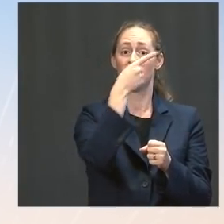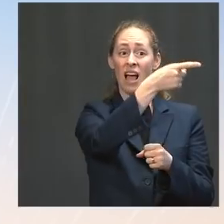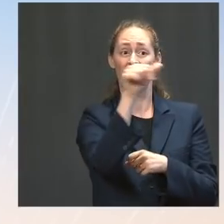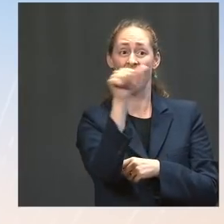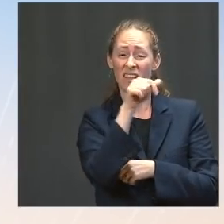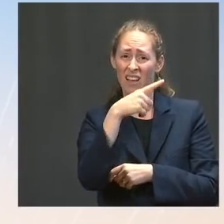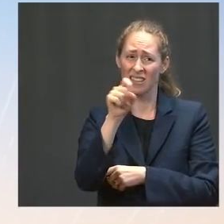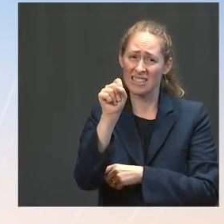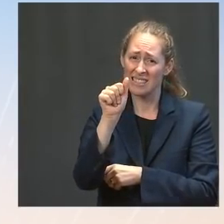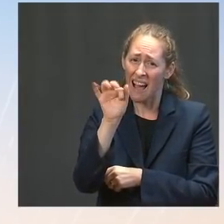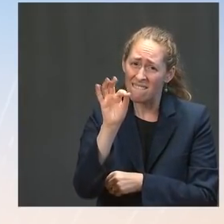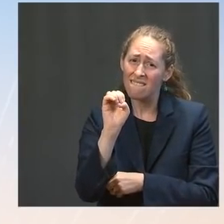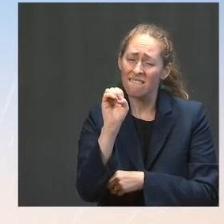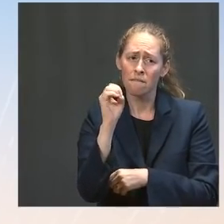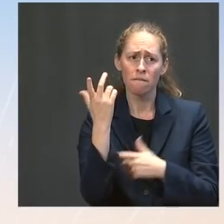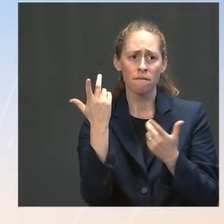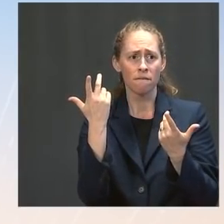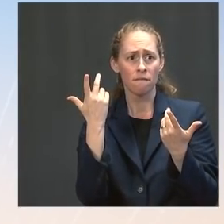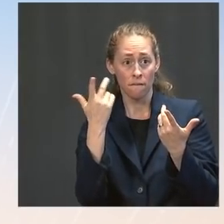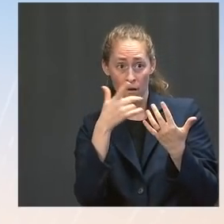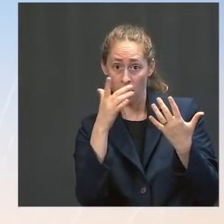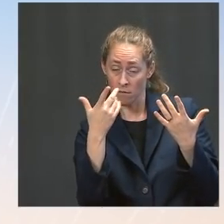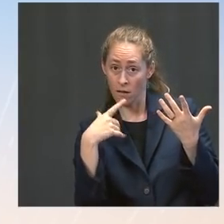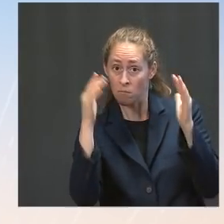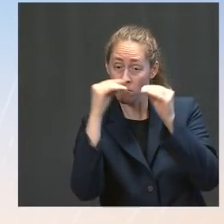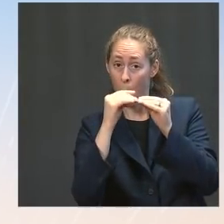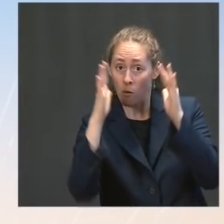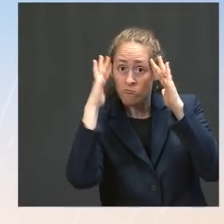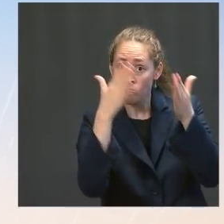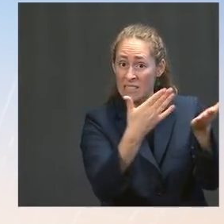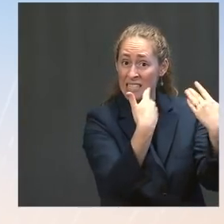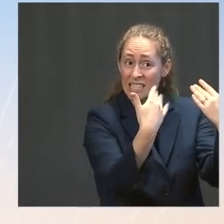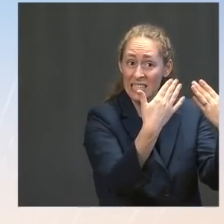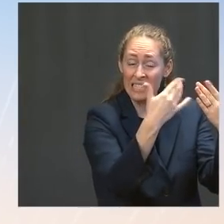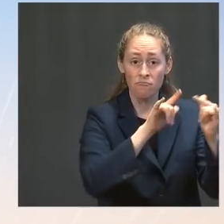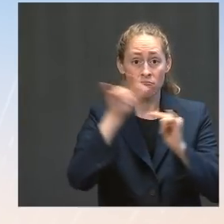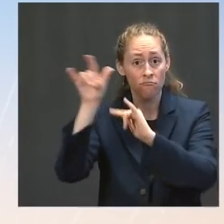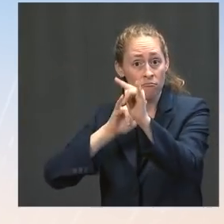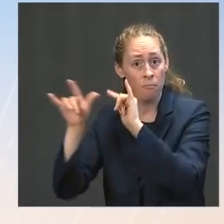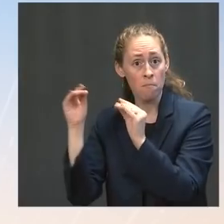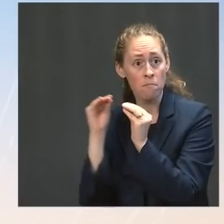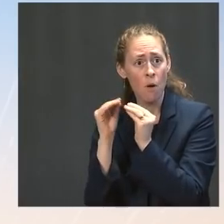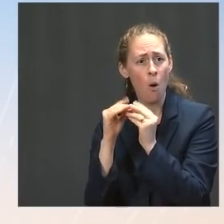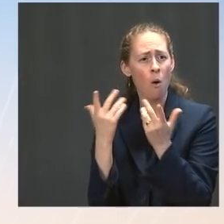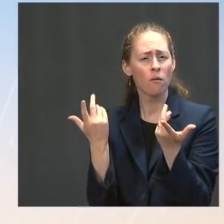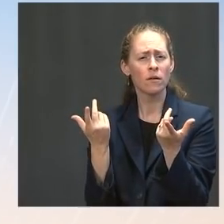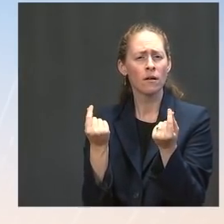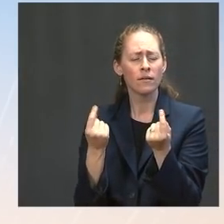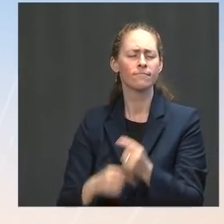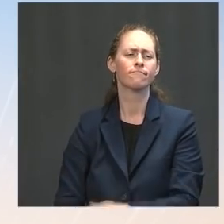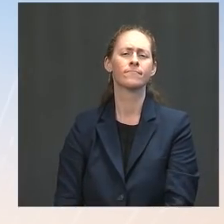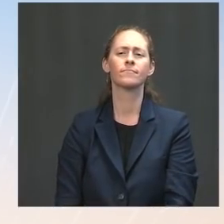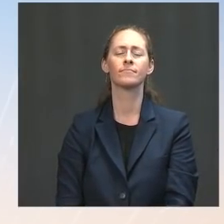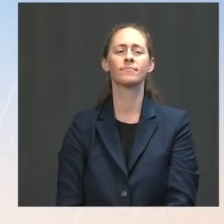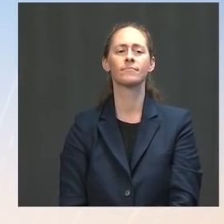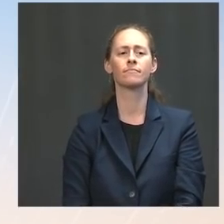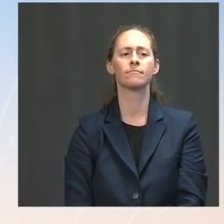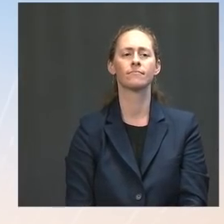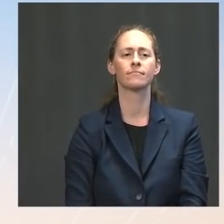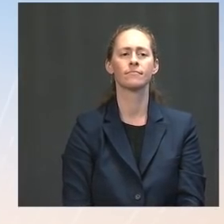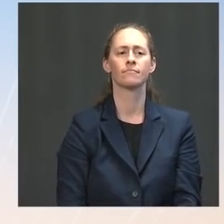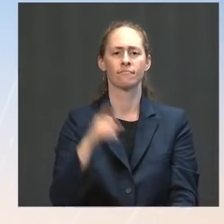issue. Peter, as you know, you've attended a number of these multiple times over the last several days. And he has also highlighted the fact